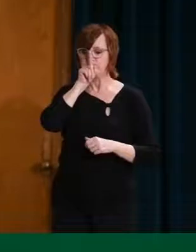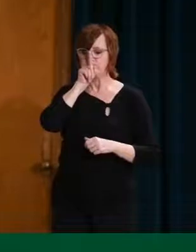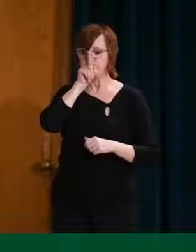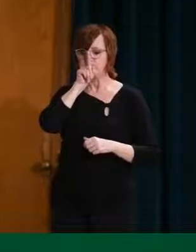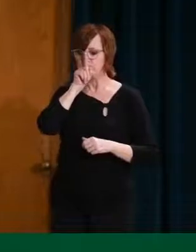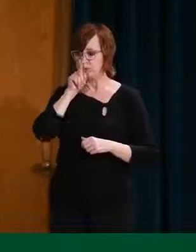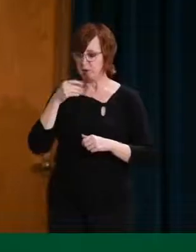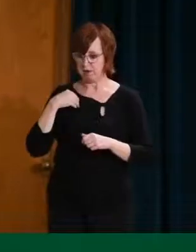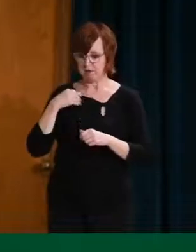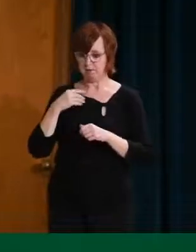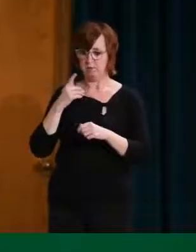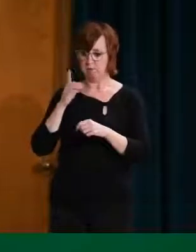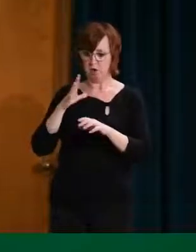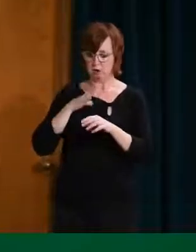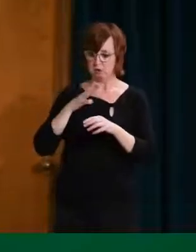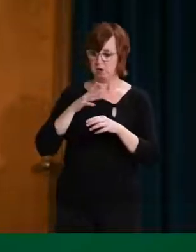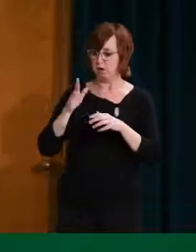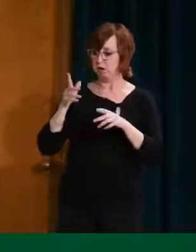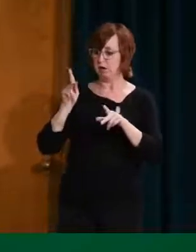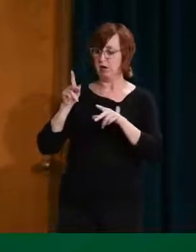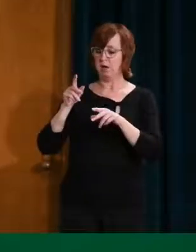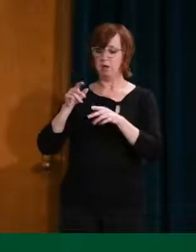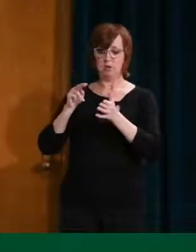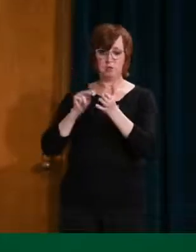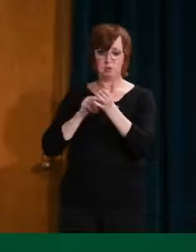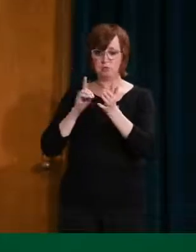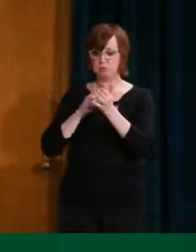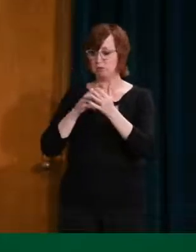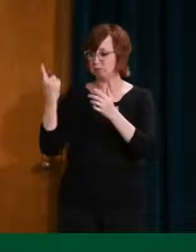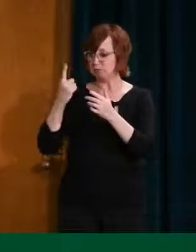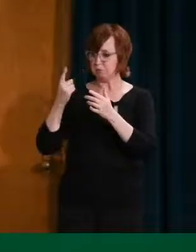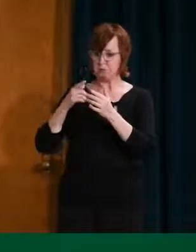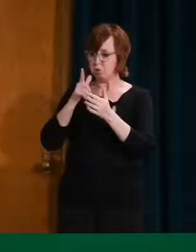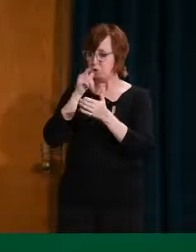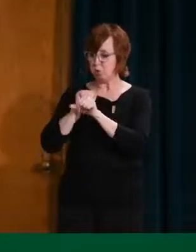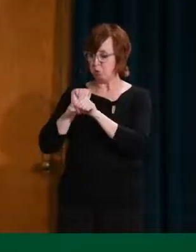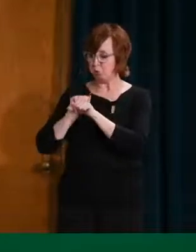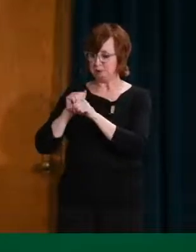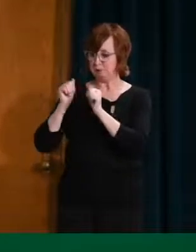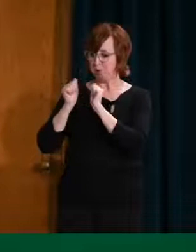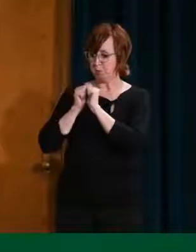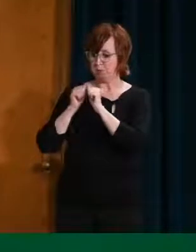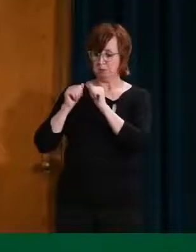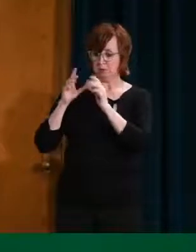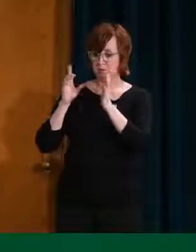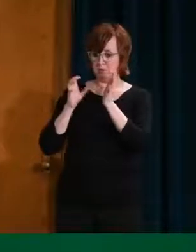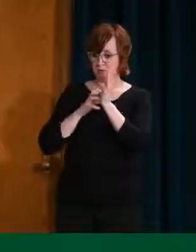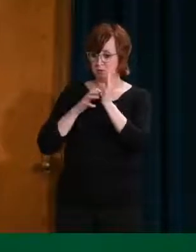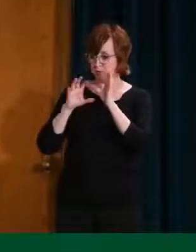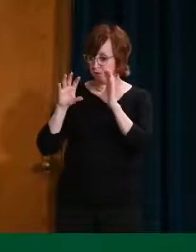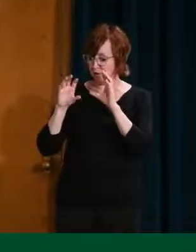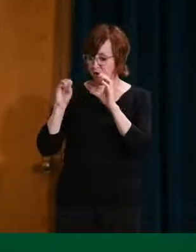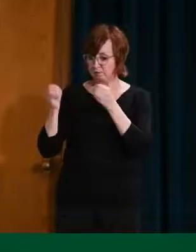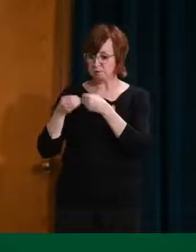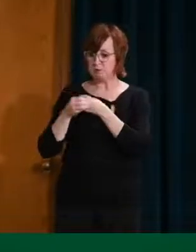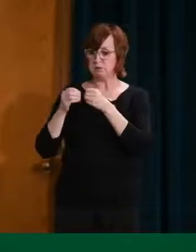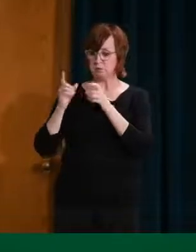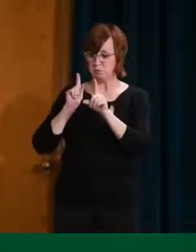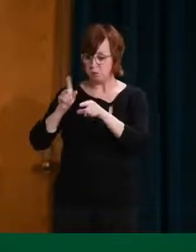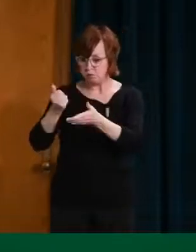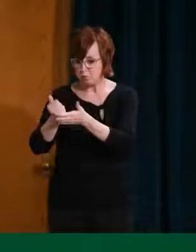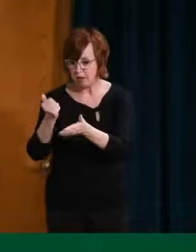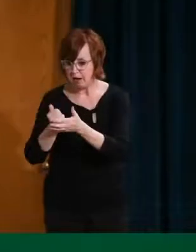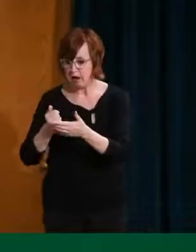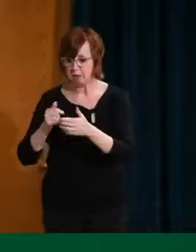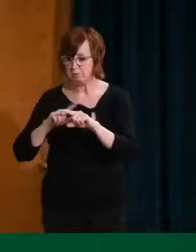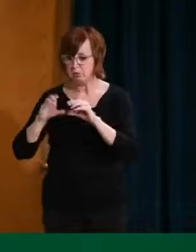of us as citizens and as patients that we need to do our part to keep our healthcare providers safe. They are there for us. But